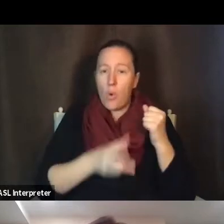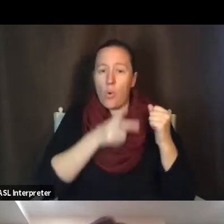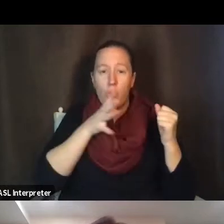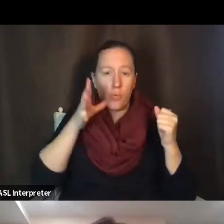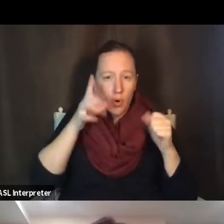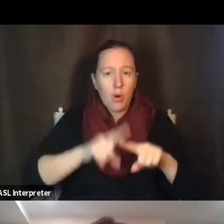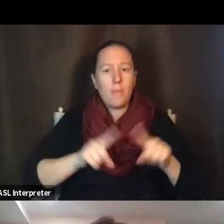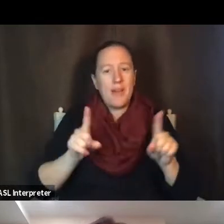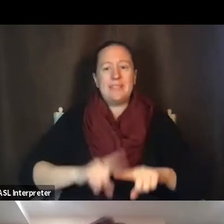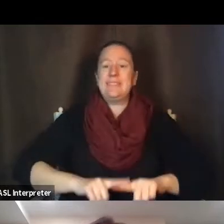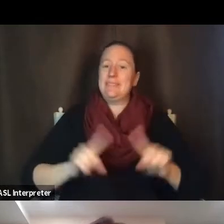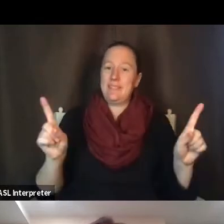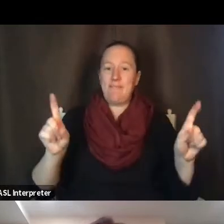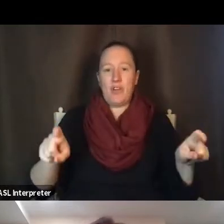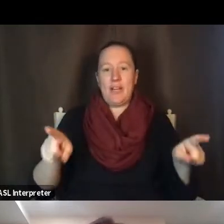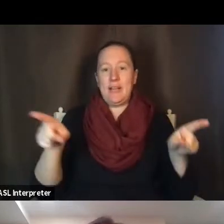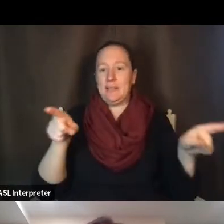we know that